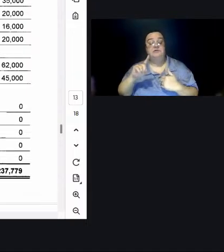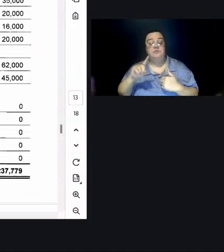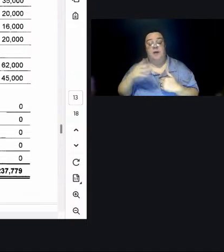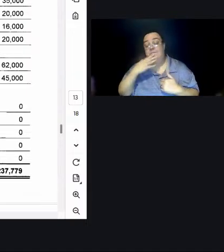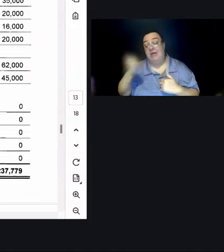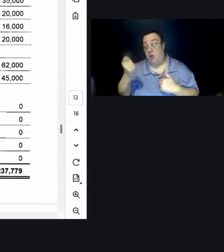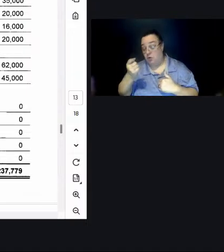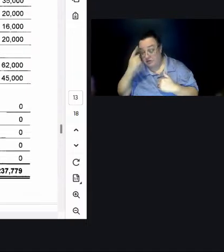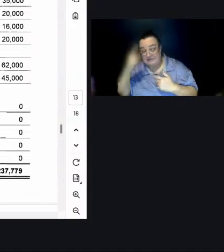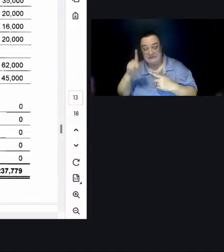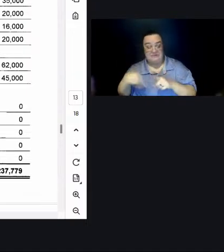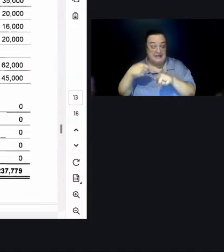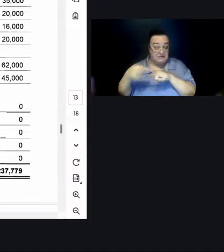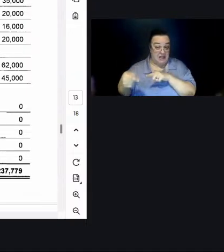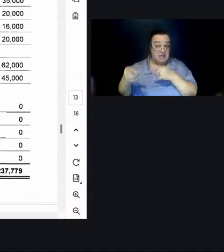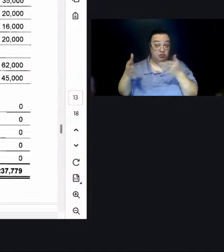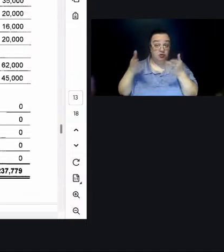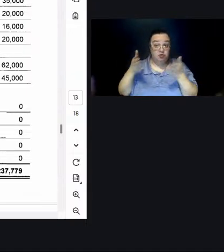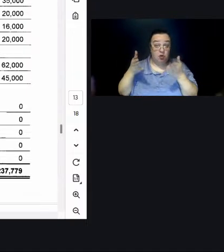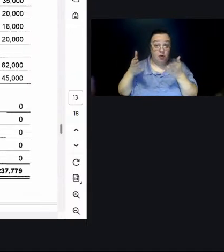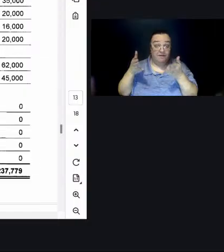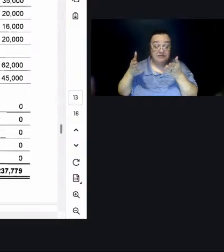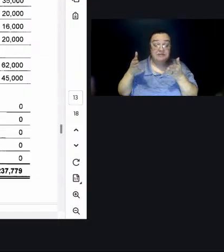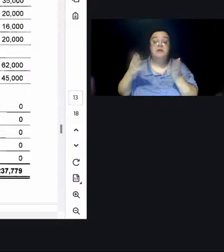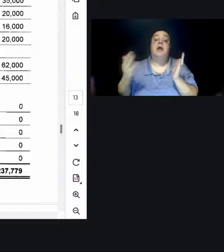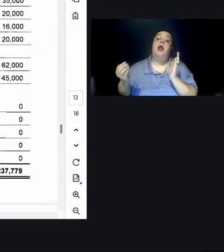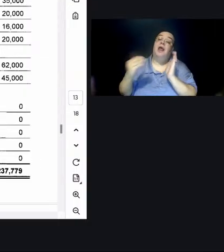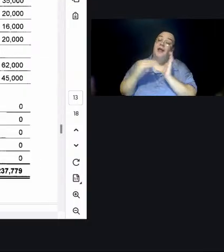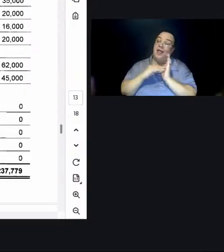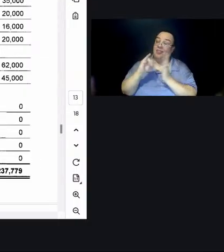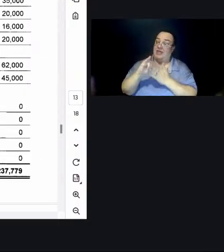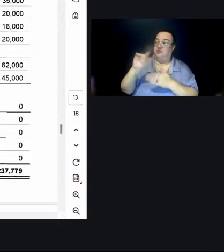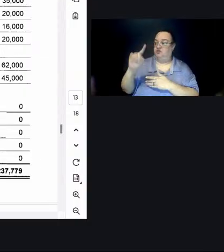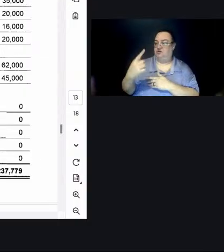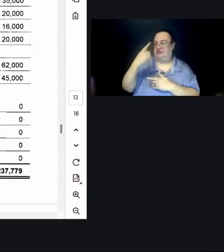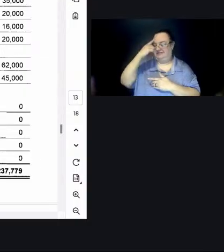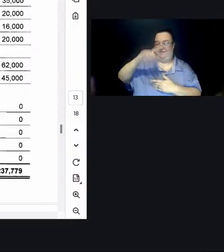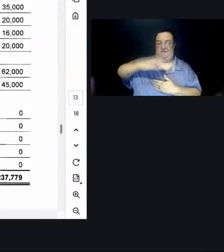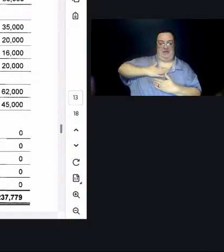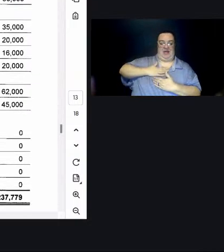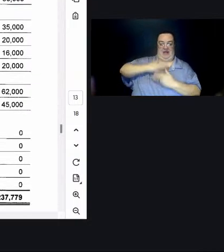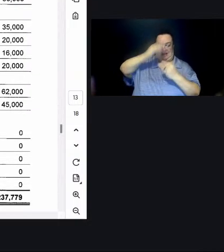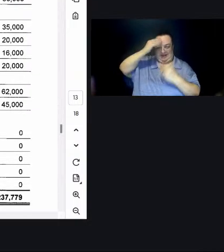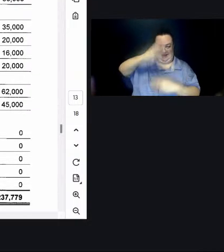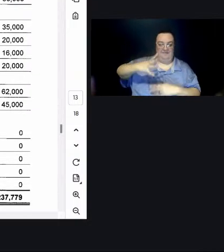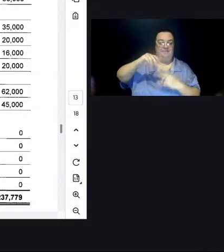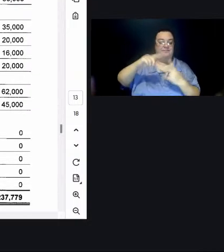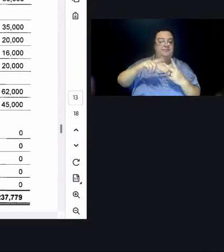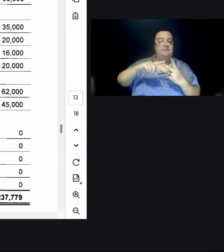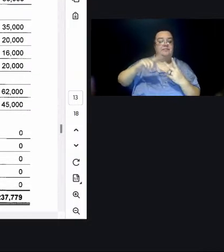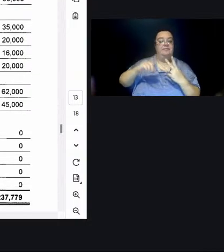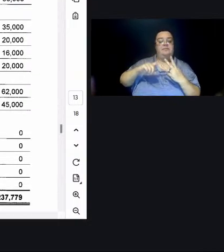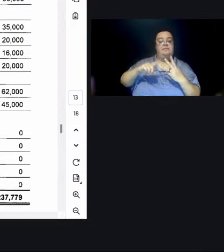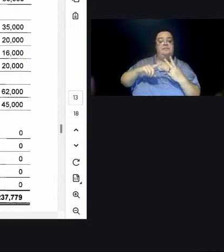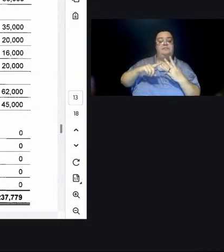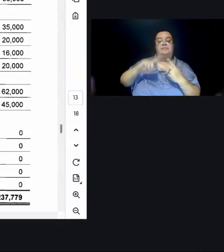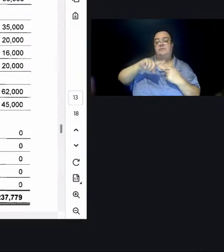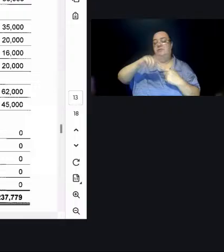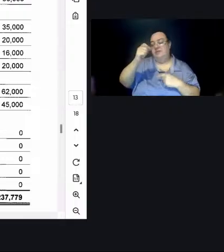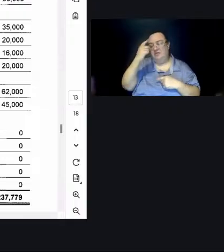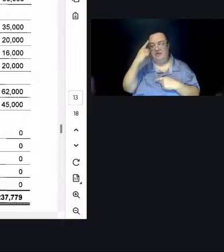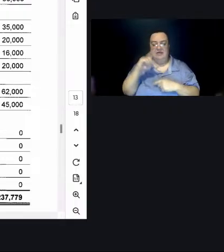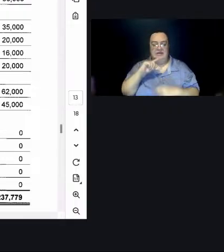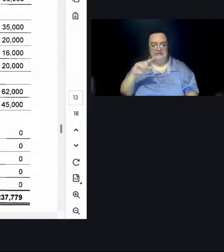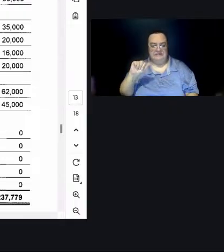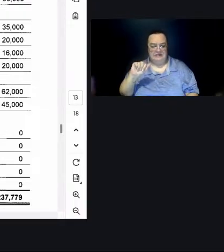specialized services. And once again, that's just for my information. And then to understand, is it Axon, and